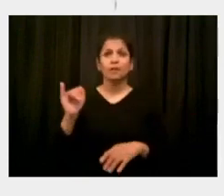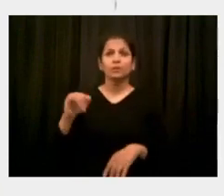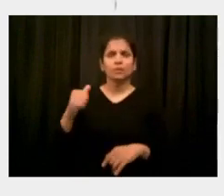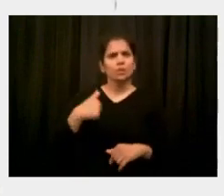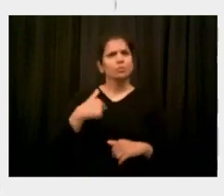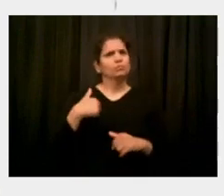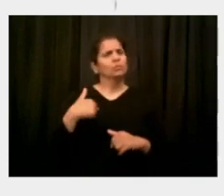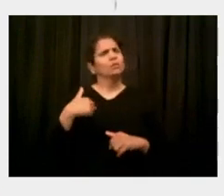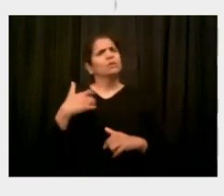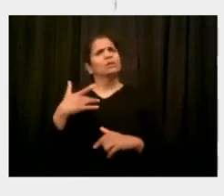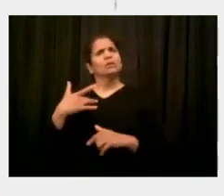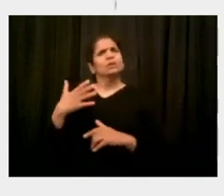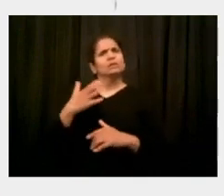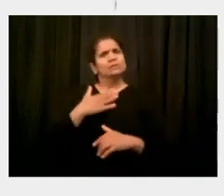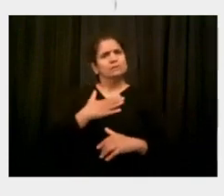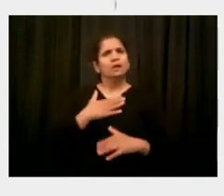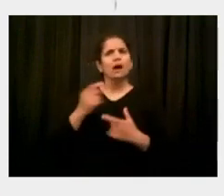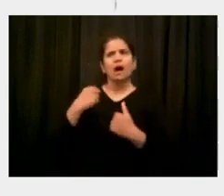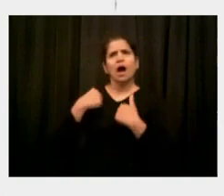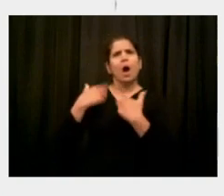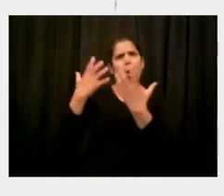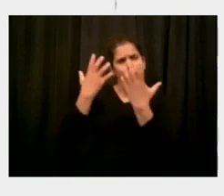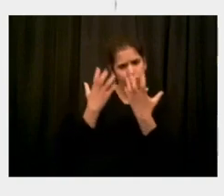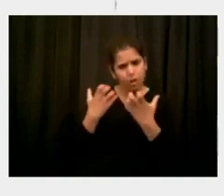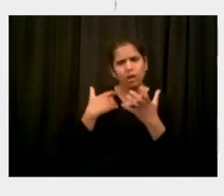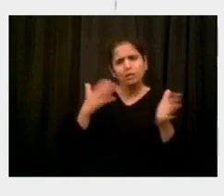and providers to be on the alert for.